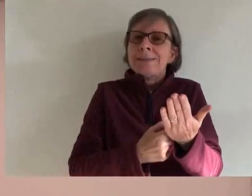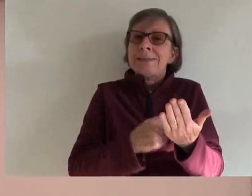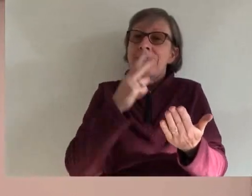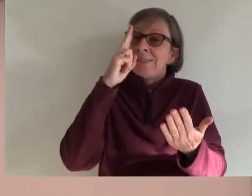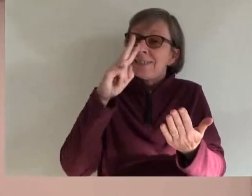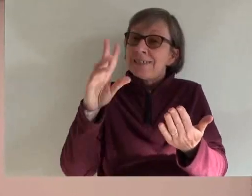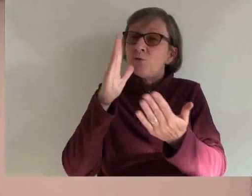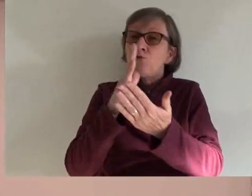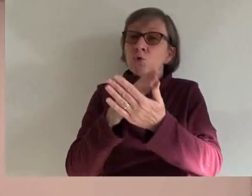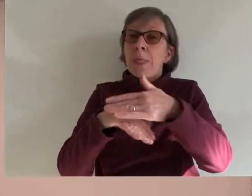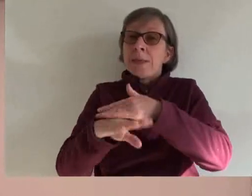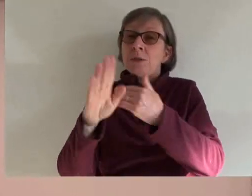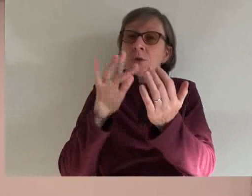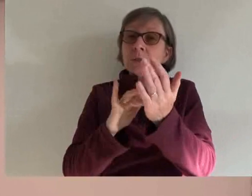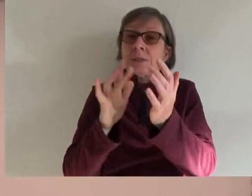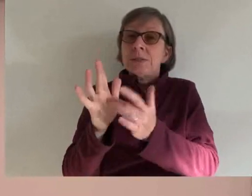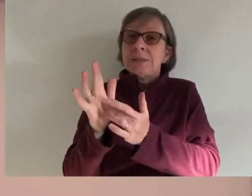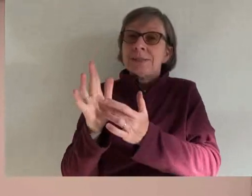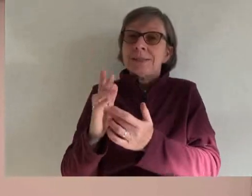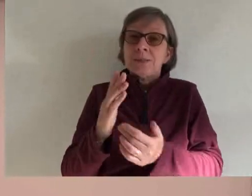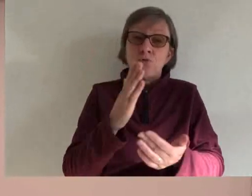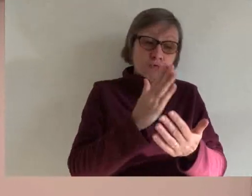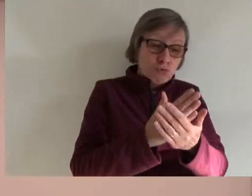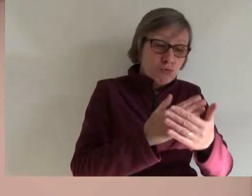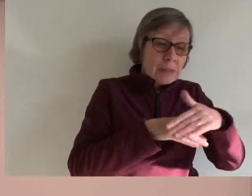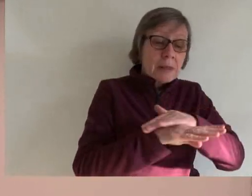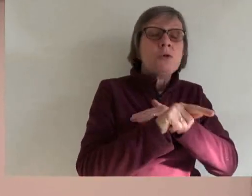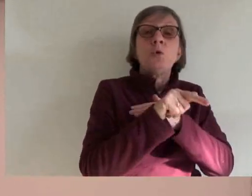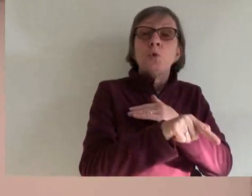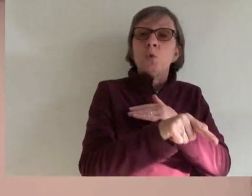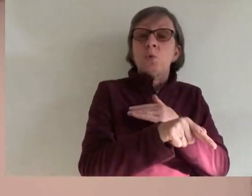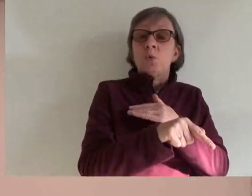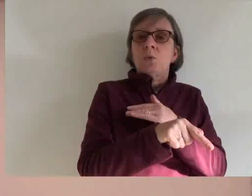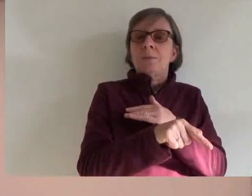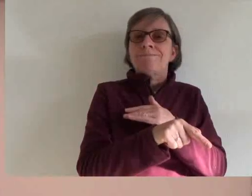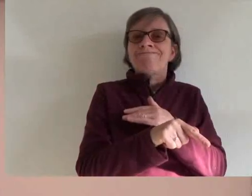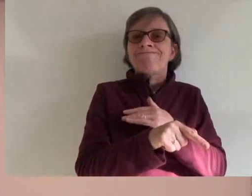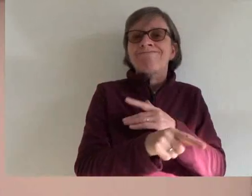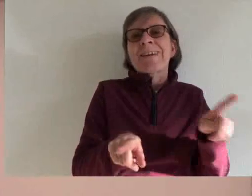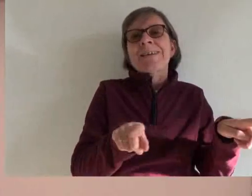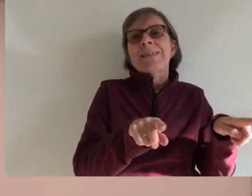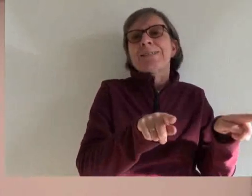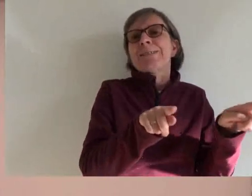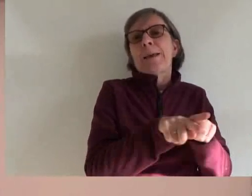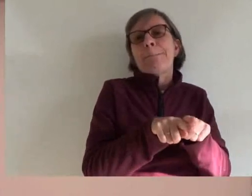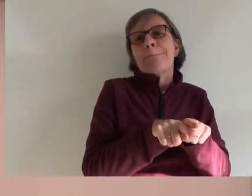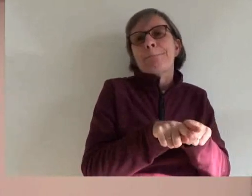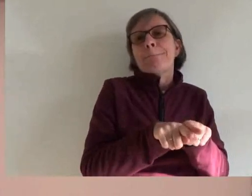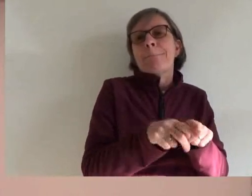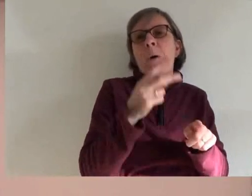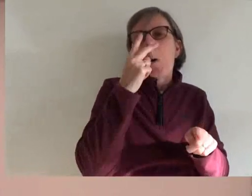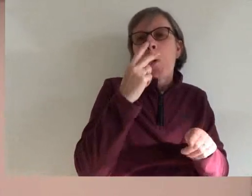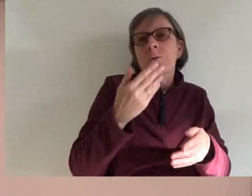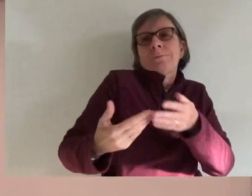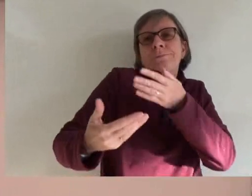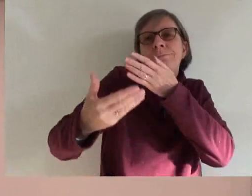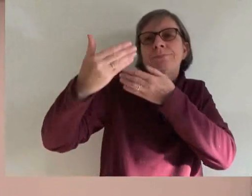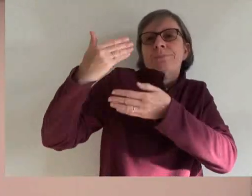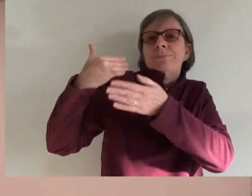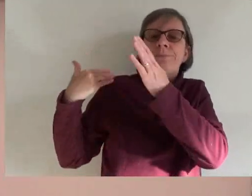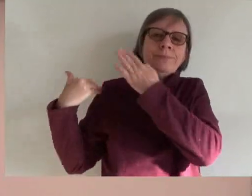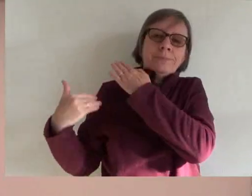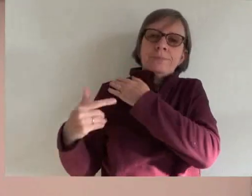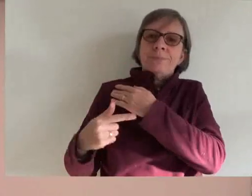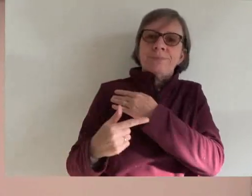is seen in him and you." Well, that new commandment, that old command, it's the same. If it ain't